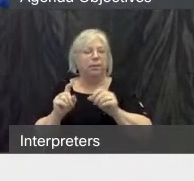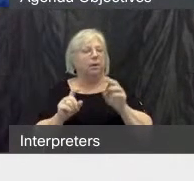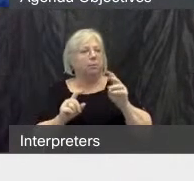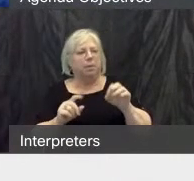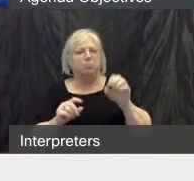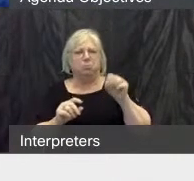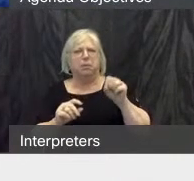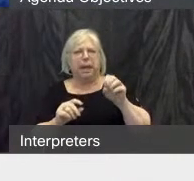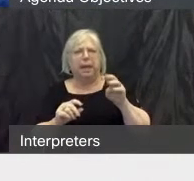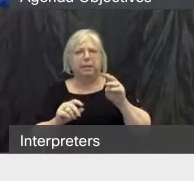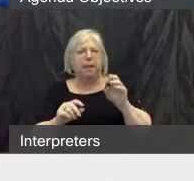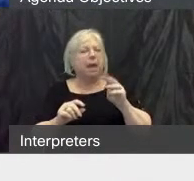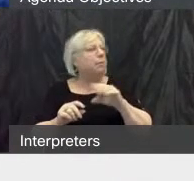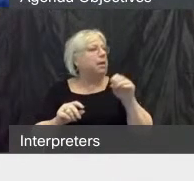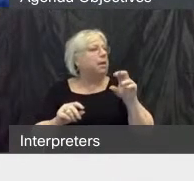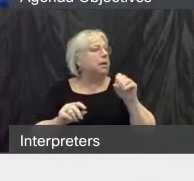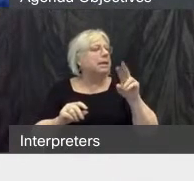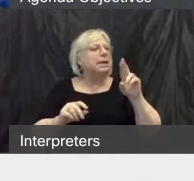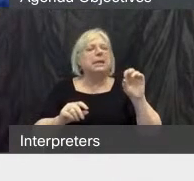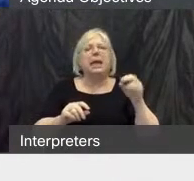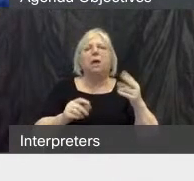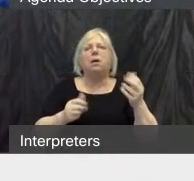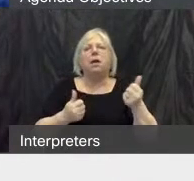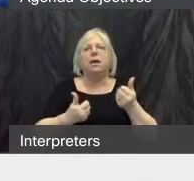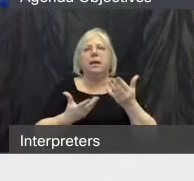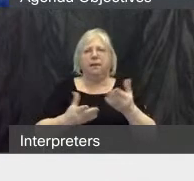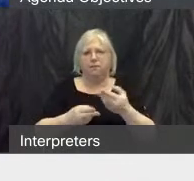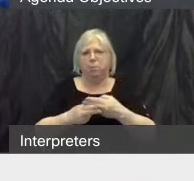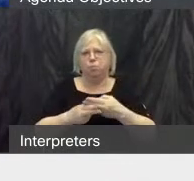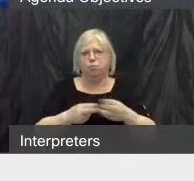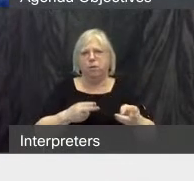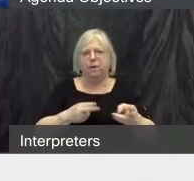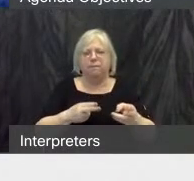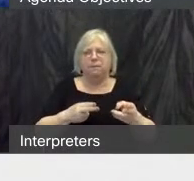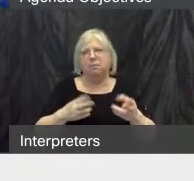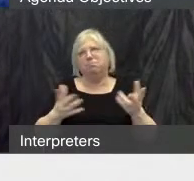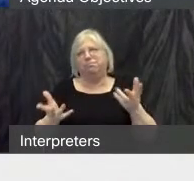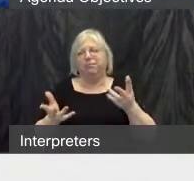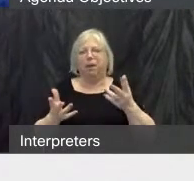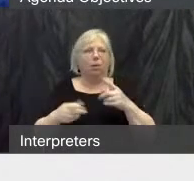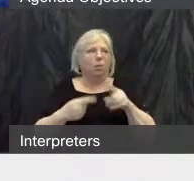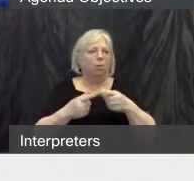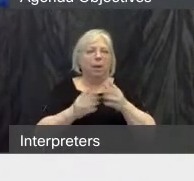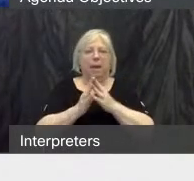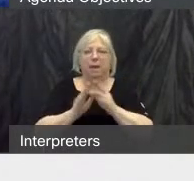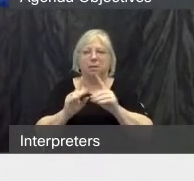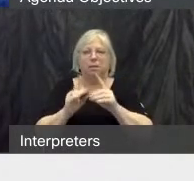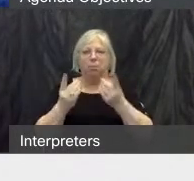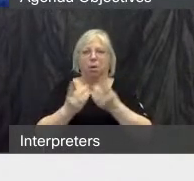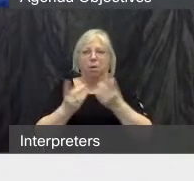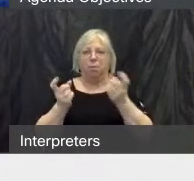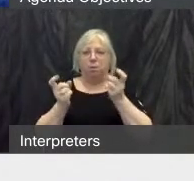Yes, ma'am. And Sarah, how about you just give a very brief, just kind of when we asked the department directors that,